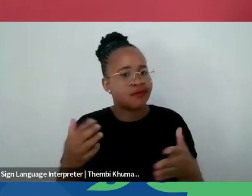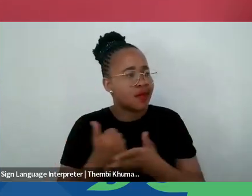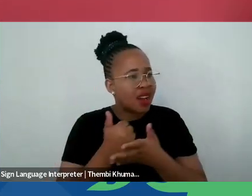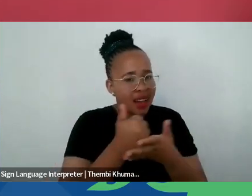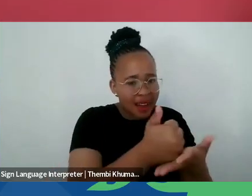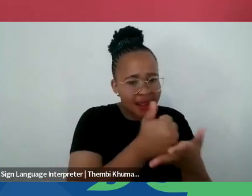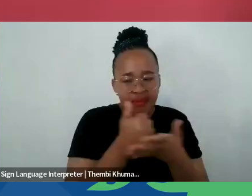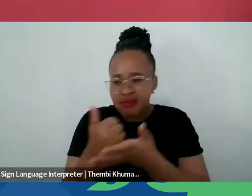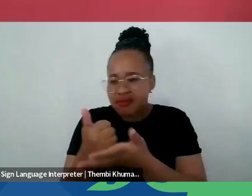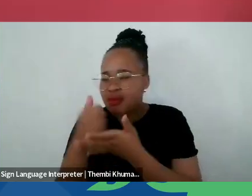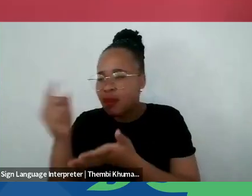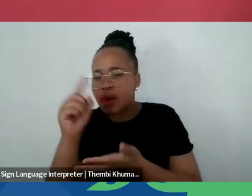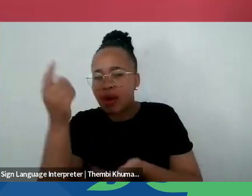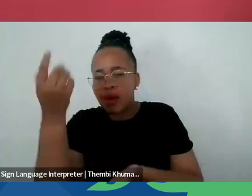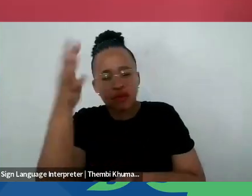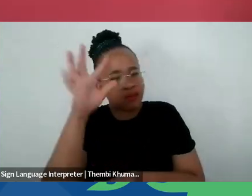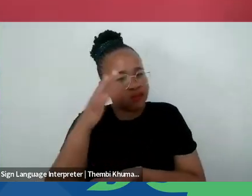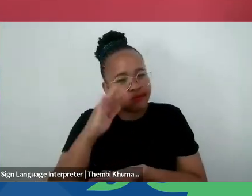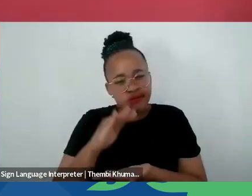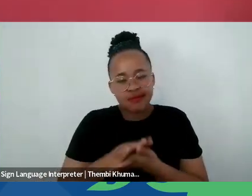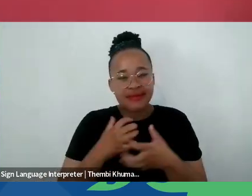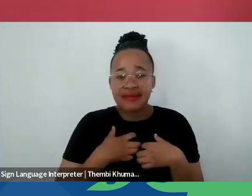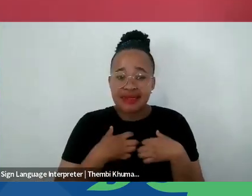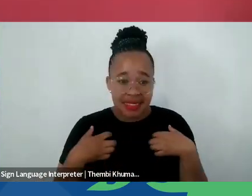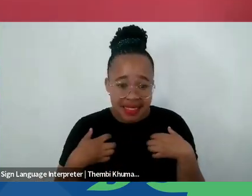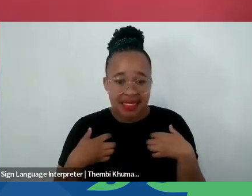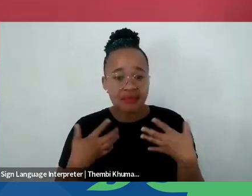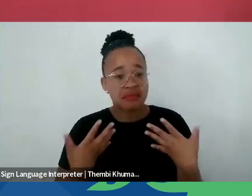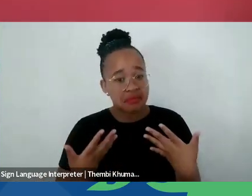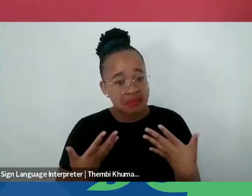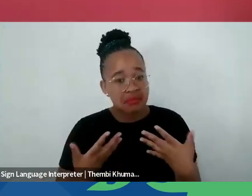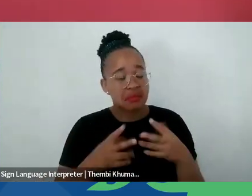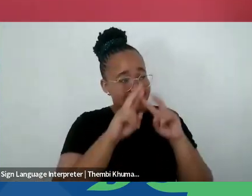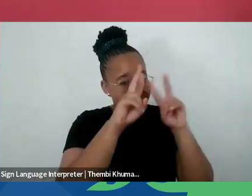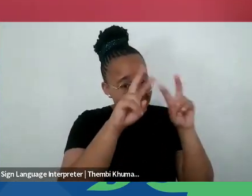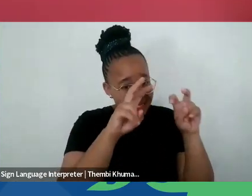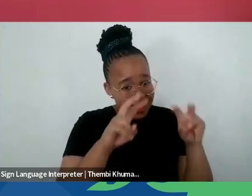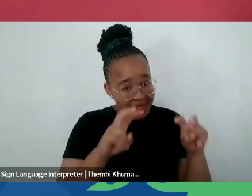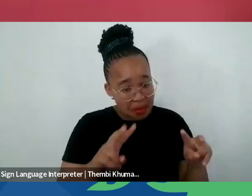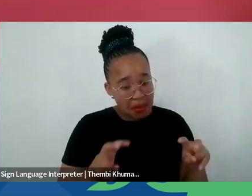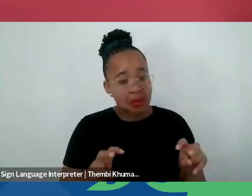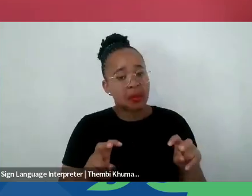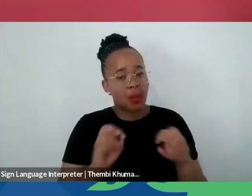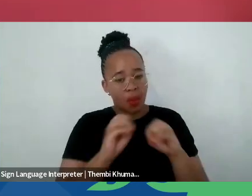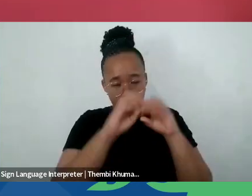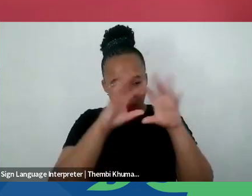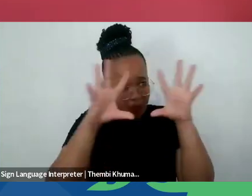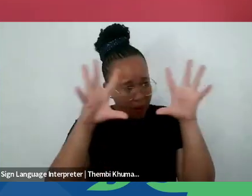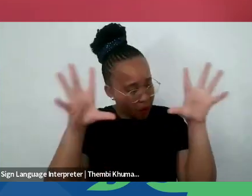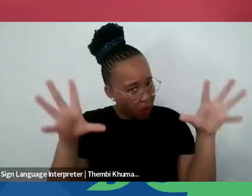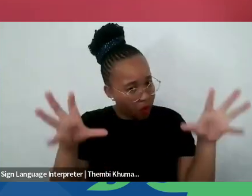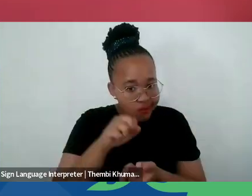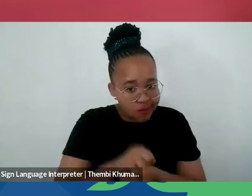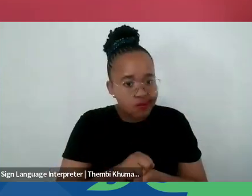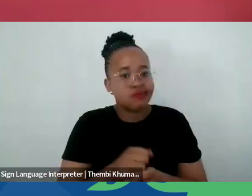risks. This process and the findings then were taken into consideration along with a review